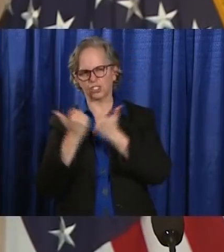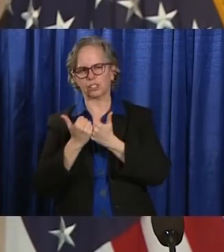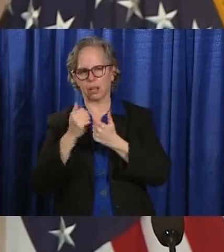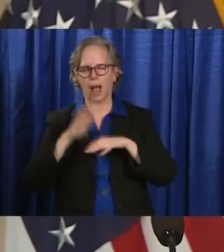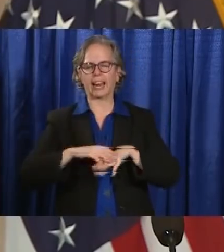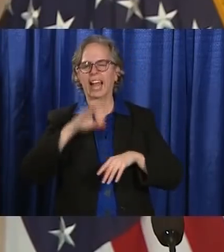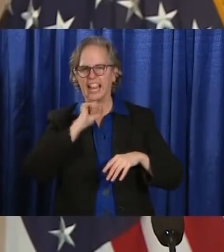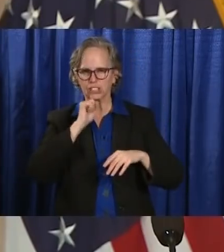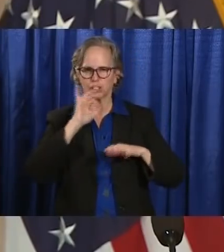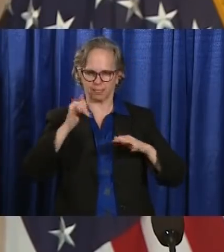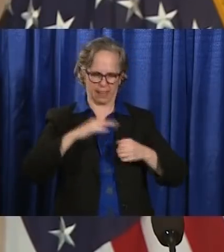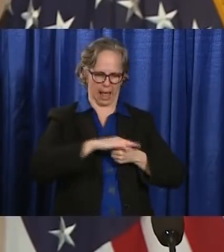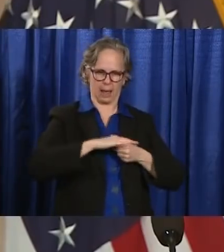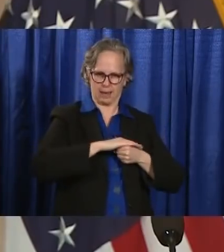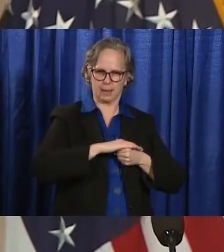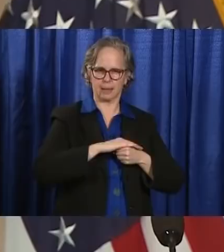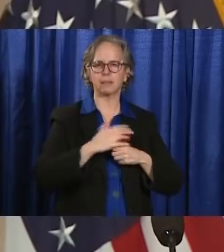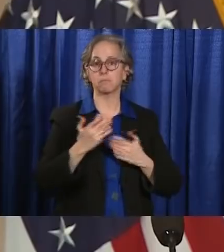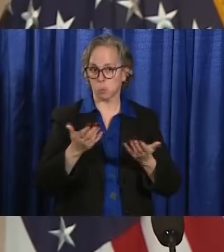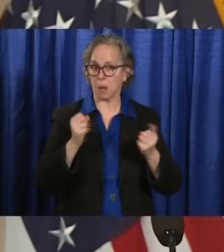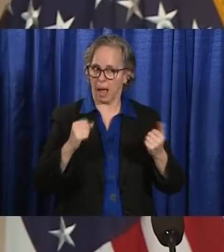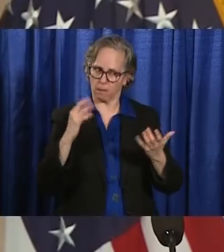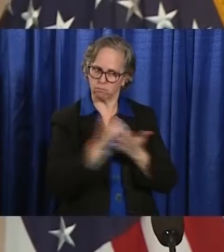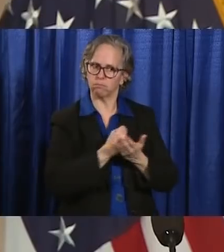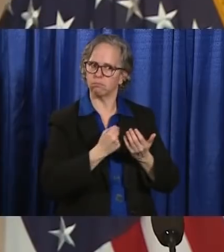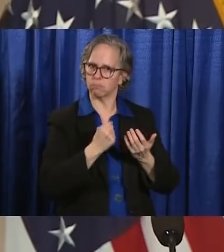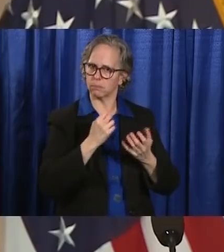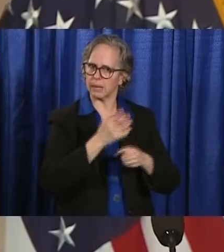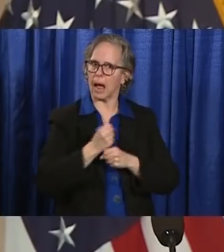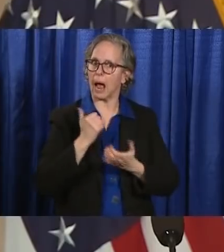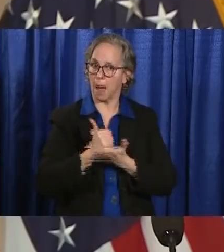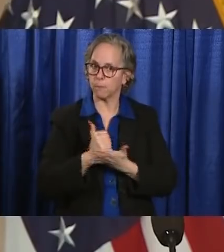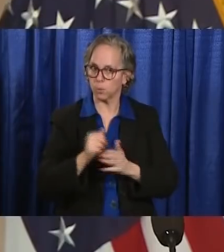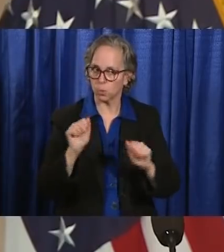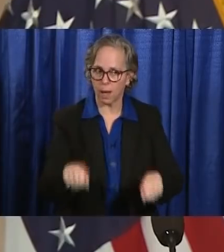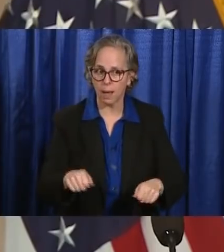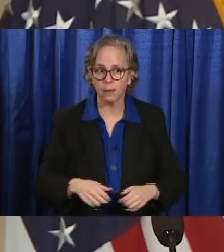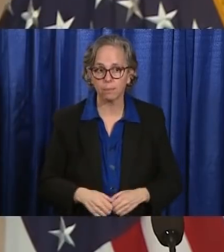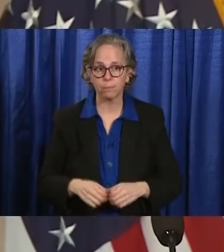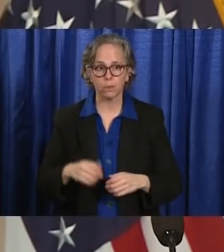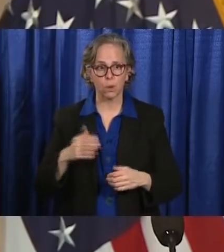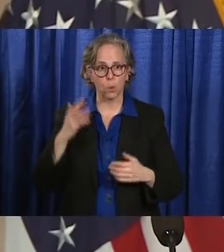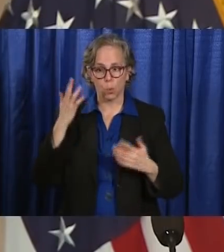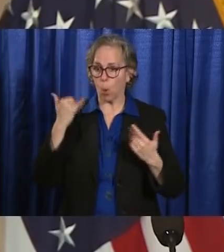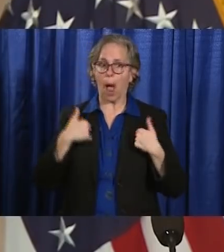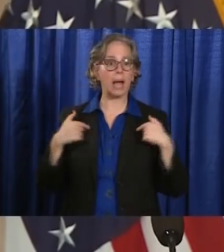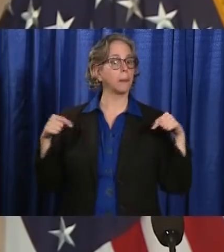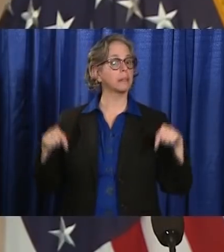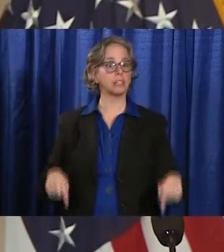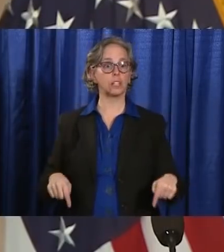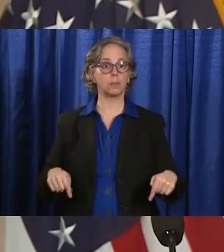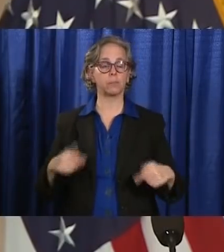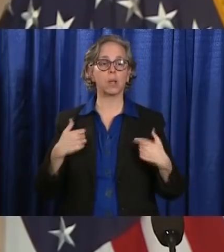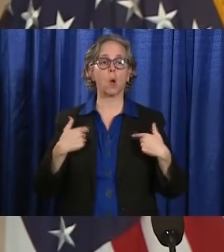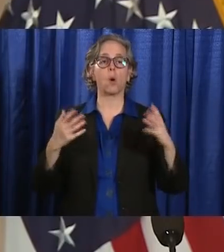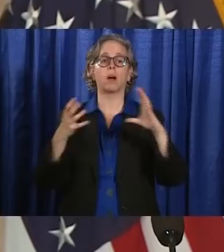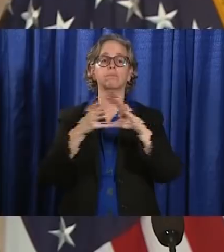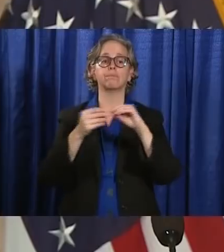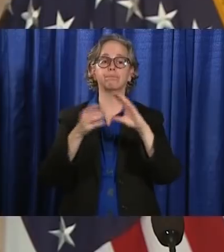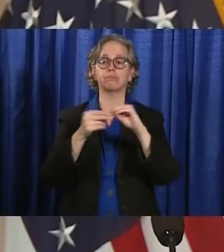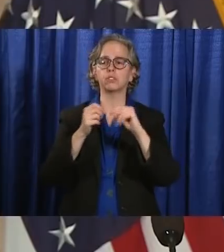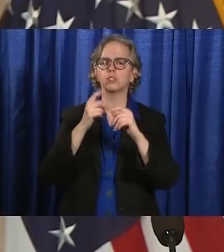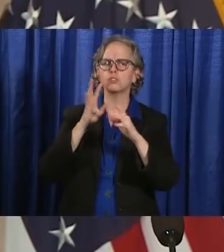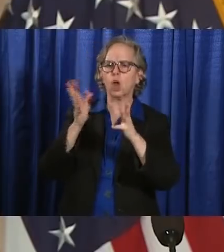It's important, while I am here today, to address yet another group, and that is our caregivers.